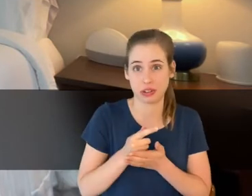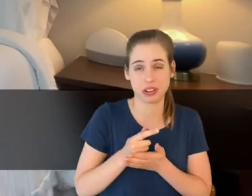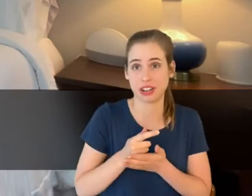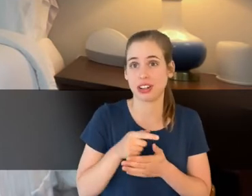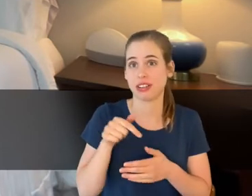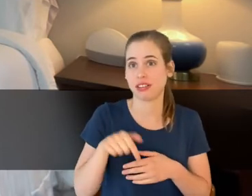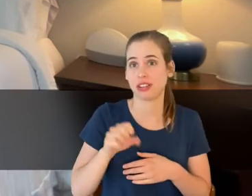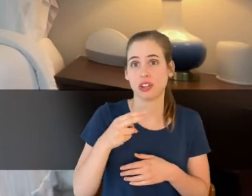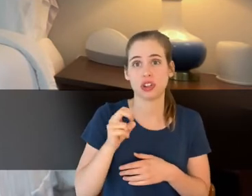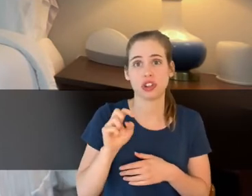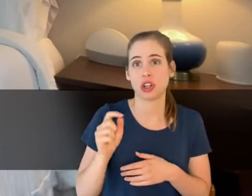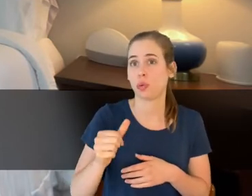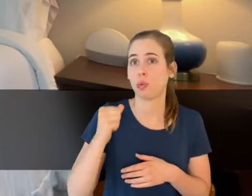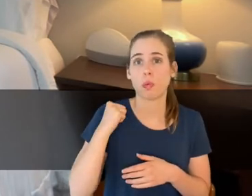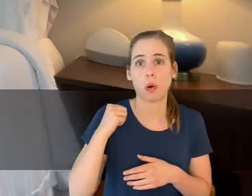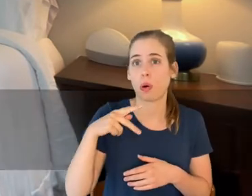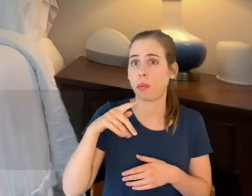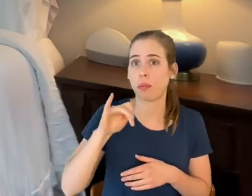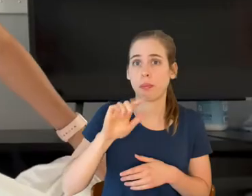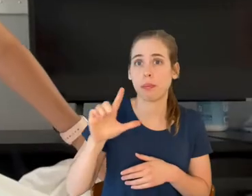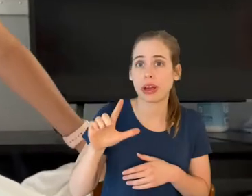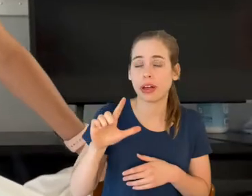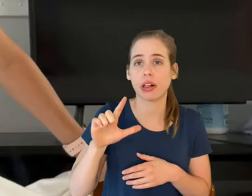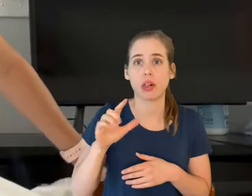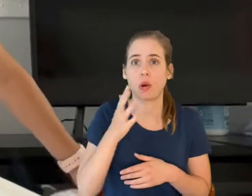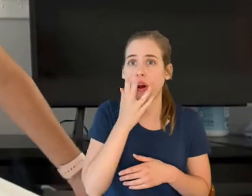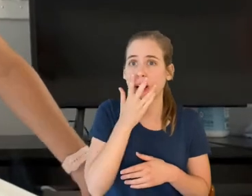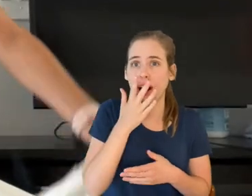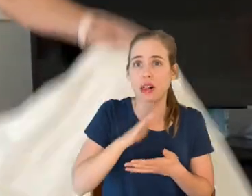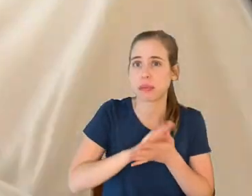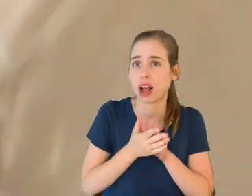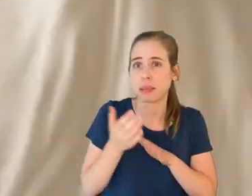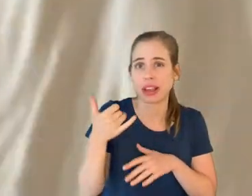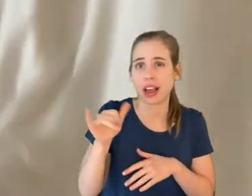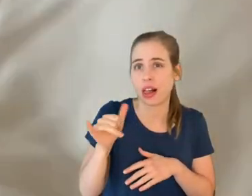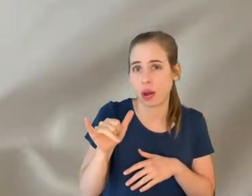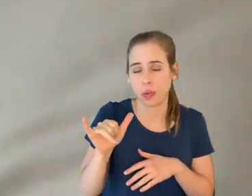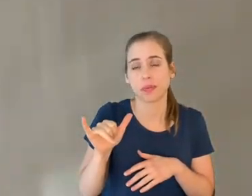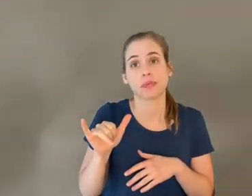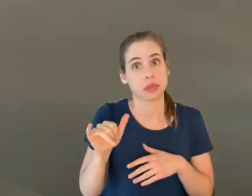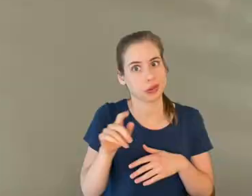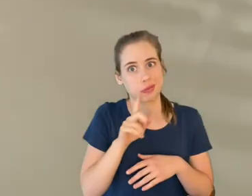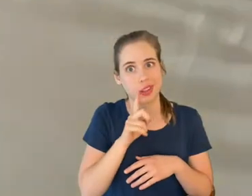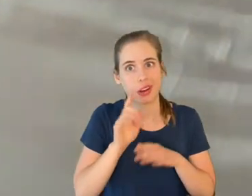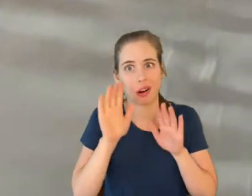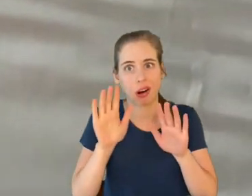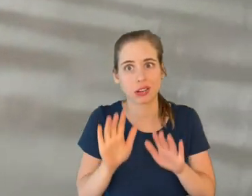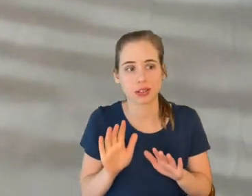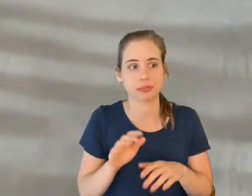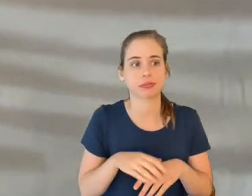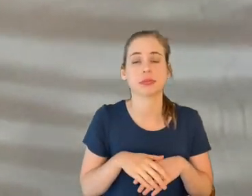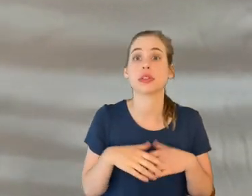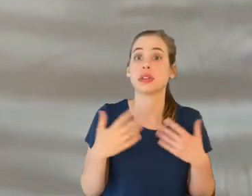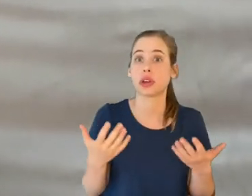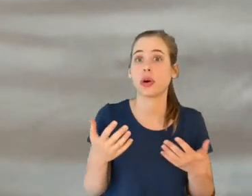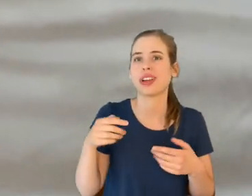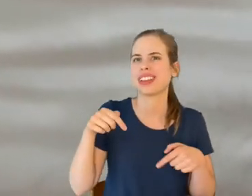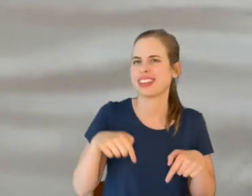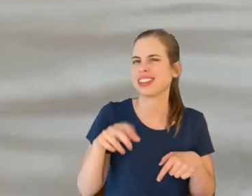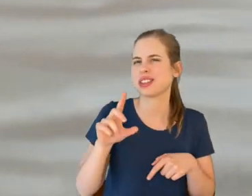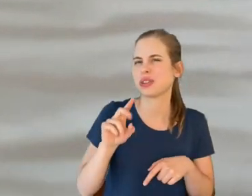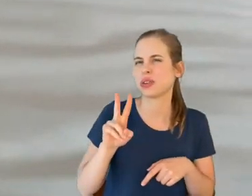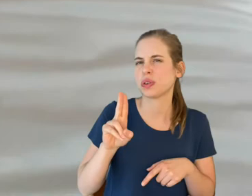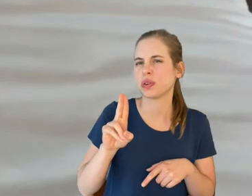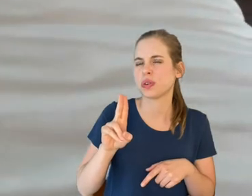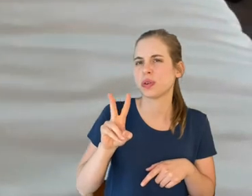or discolor, which is really awesome. So with the duvet cover, we actually, so when I washed this, I did